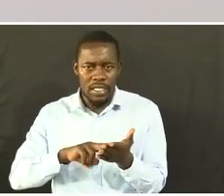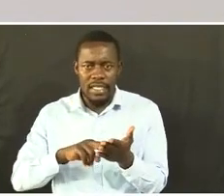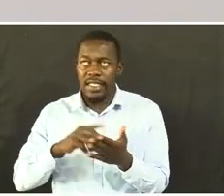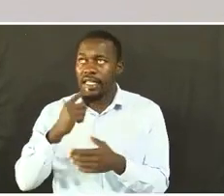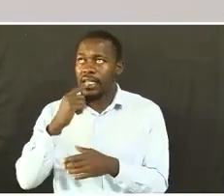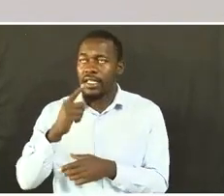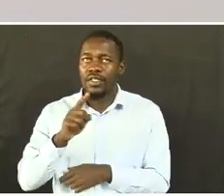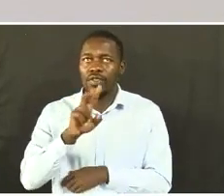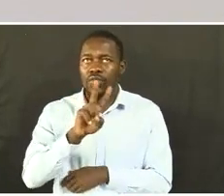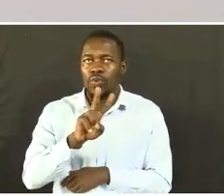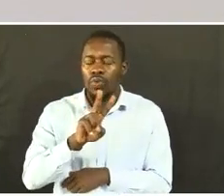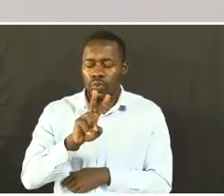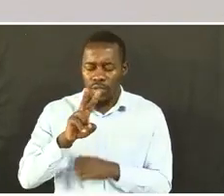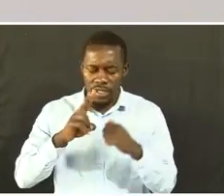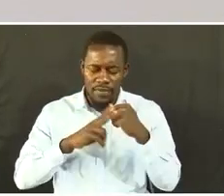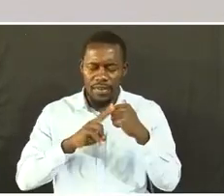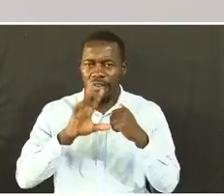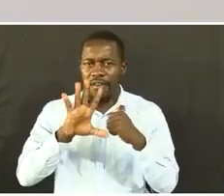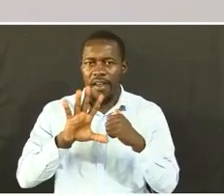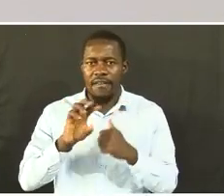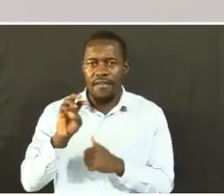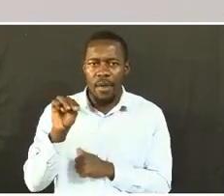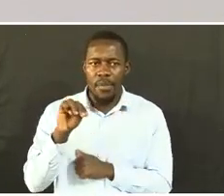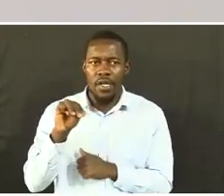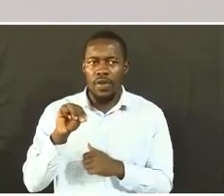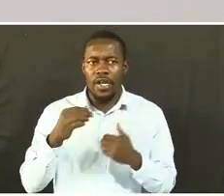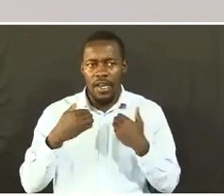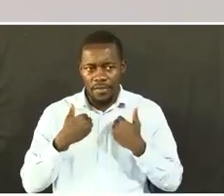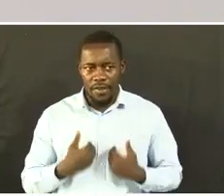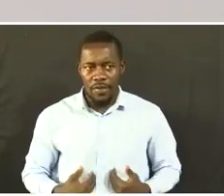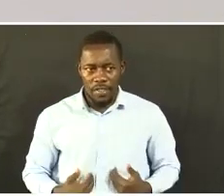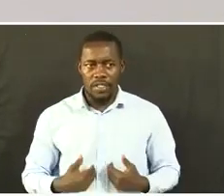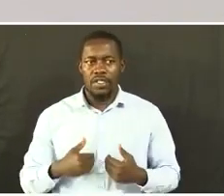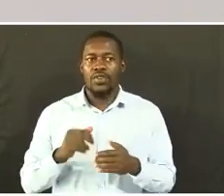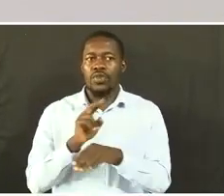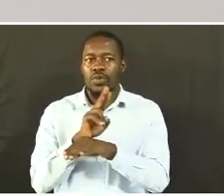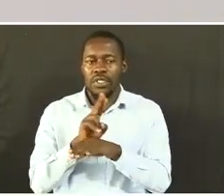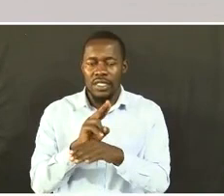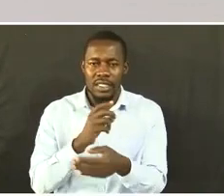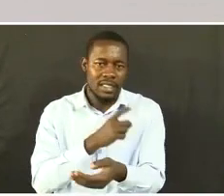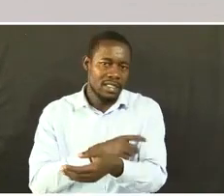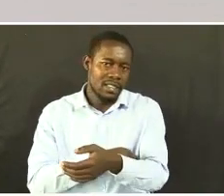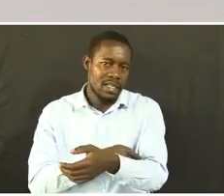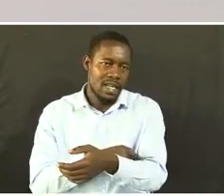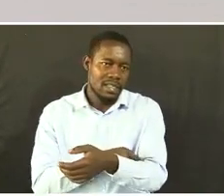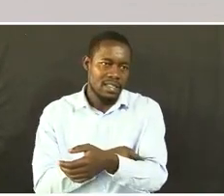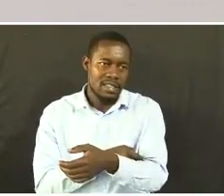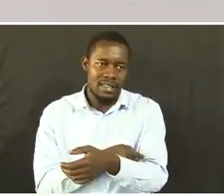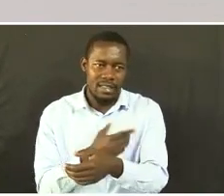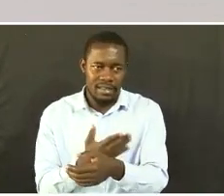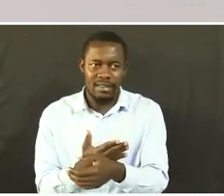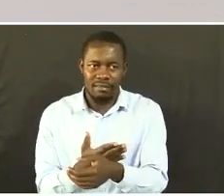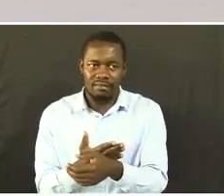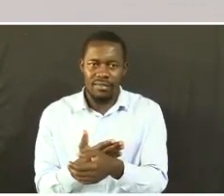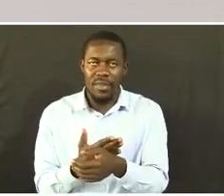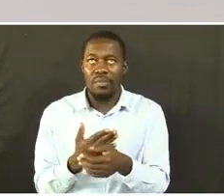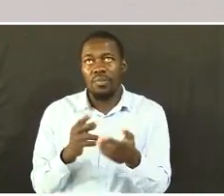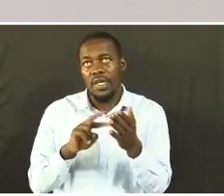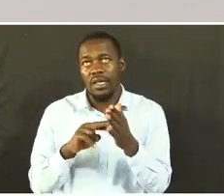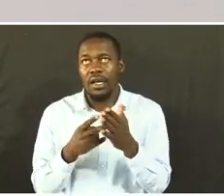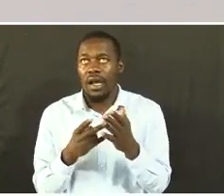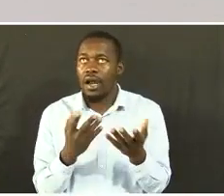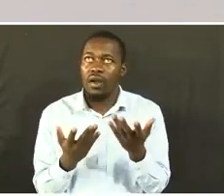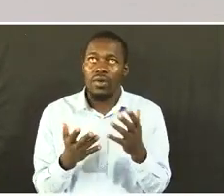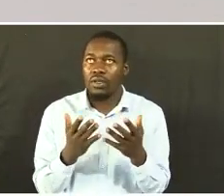275 million people were using drugs. It may look like a small proportion because, of course, the population of the world is 7.8 billion people. If